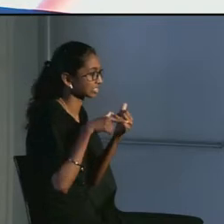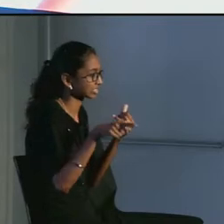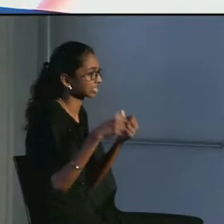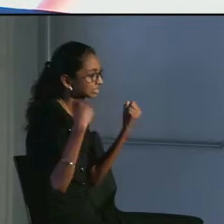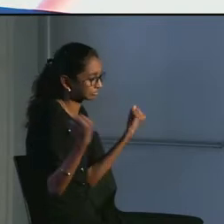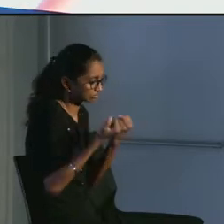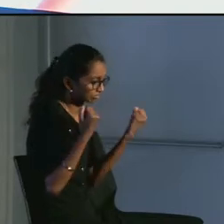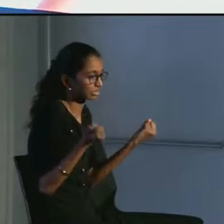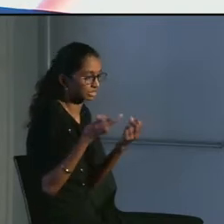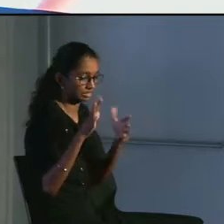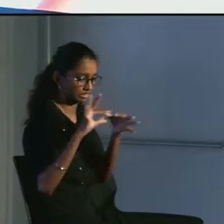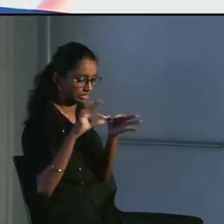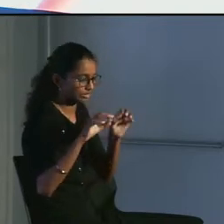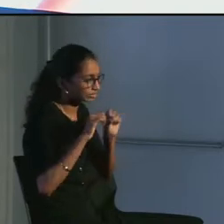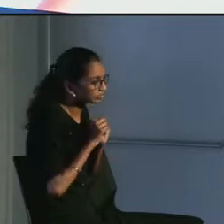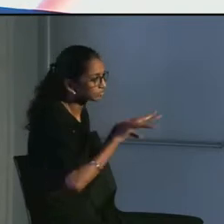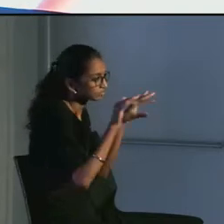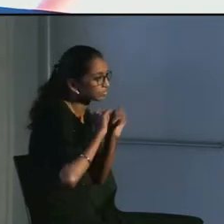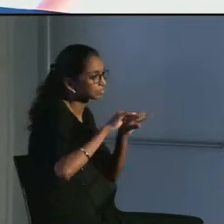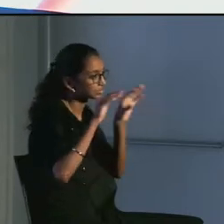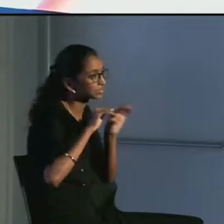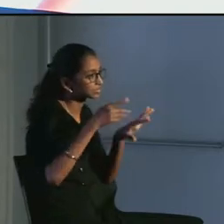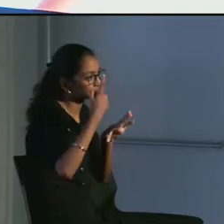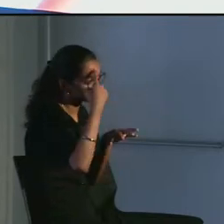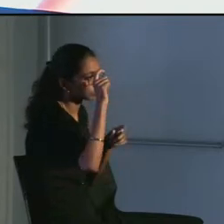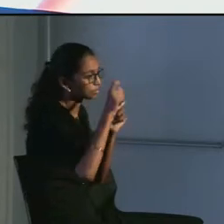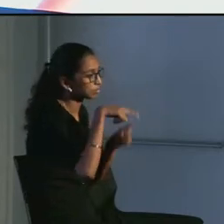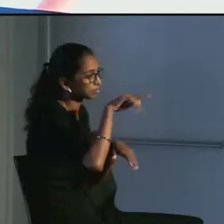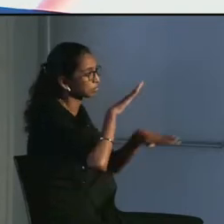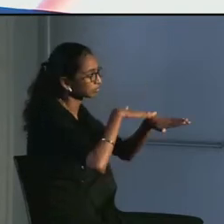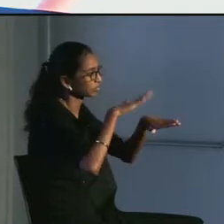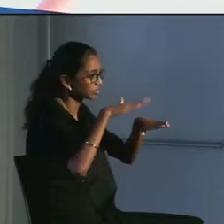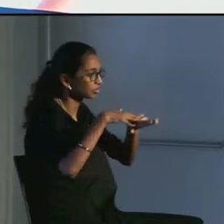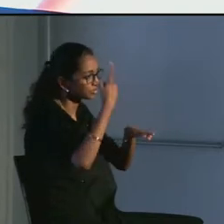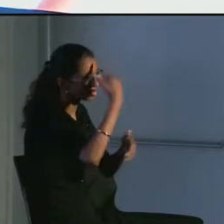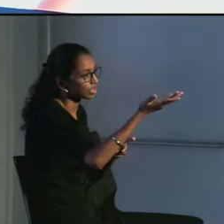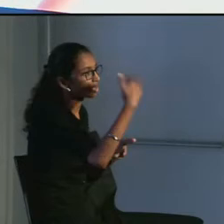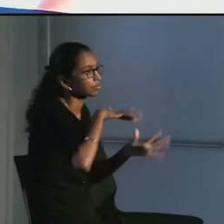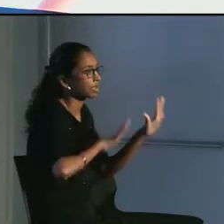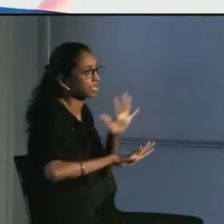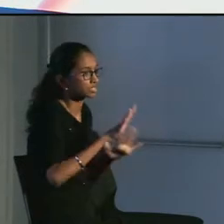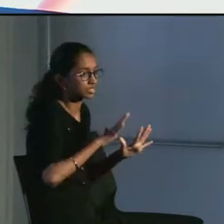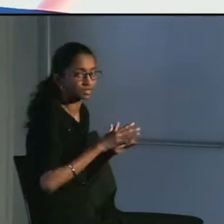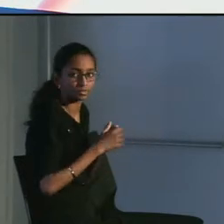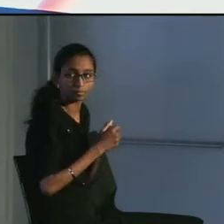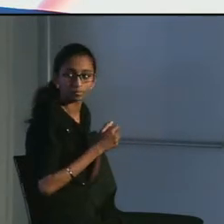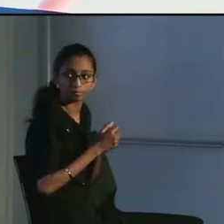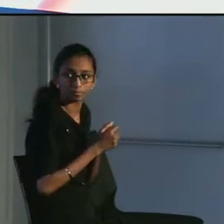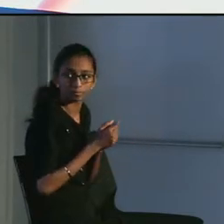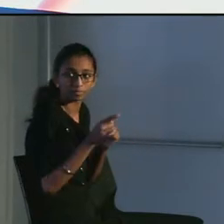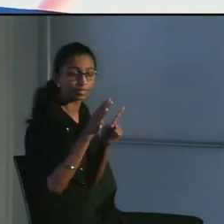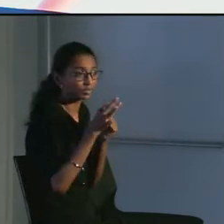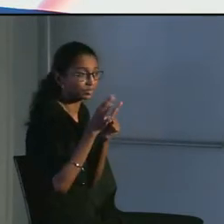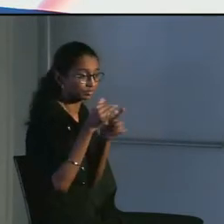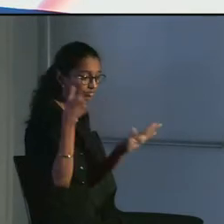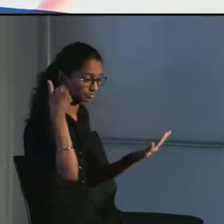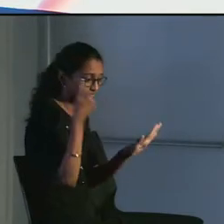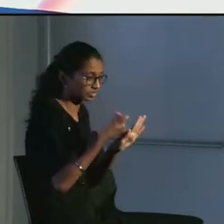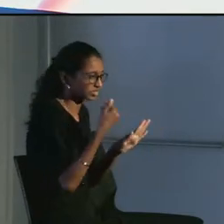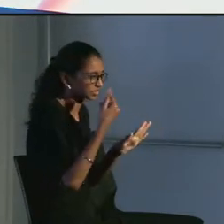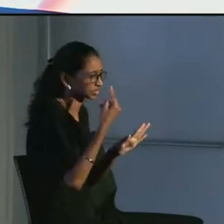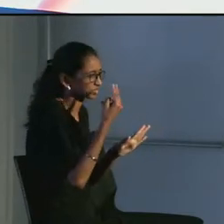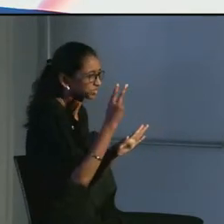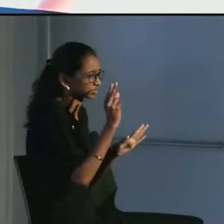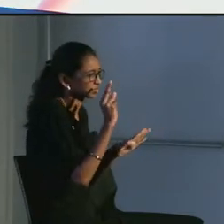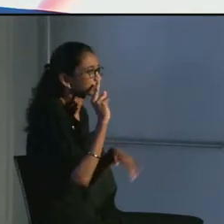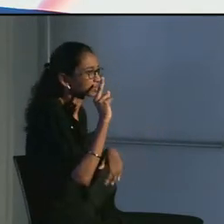out, in championing the call to action. What Blank Noise has been doing for the past 2 decades, whether